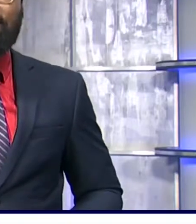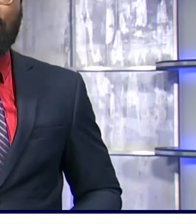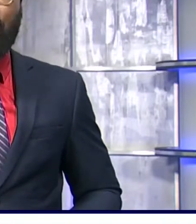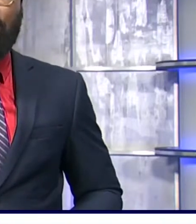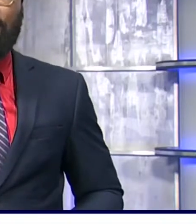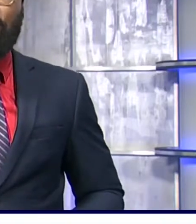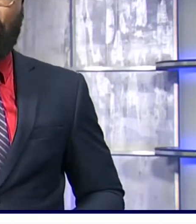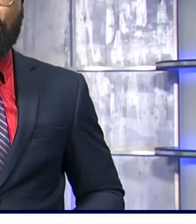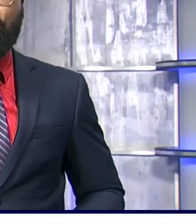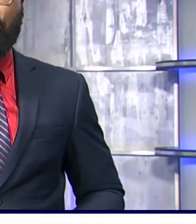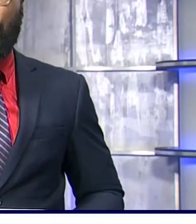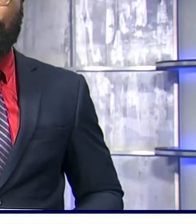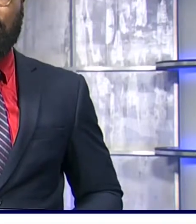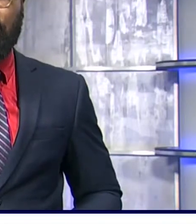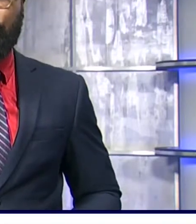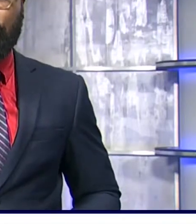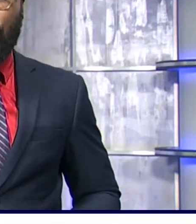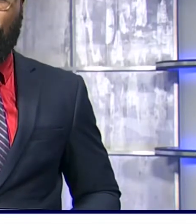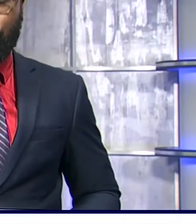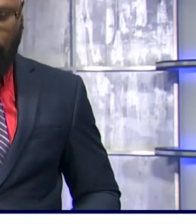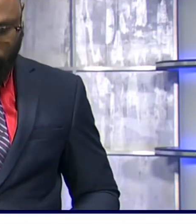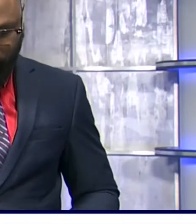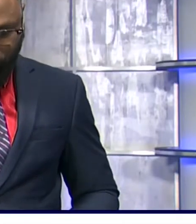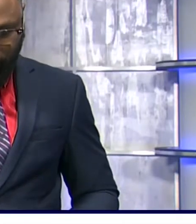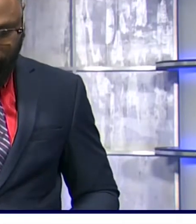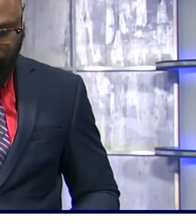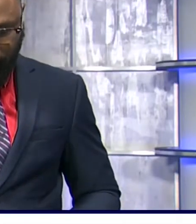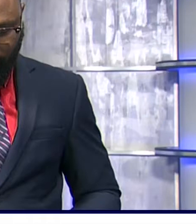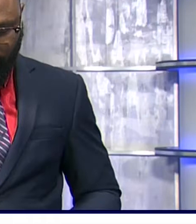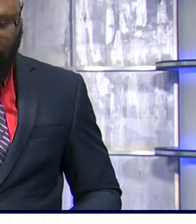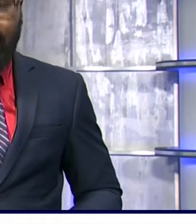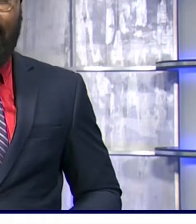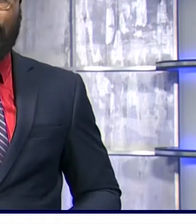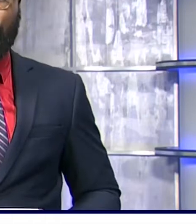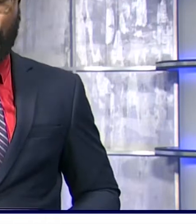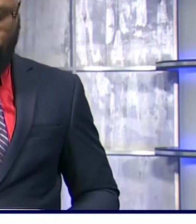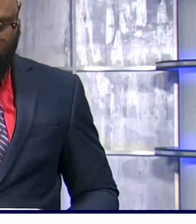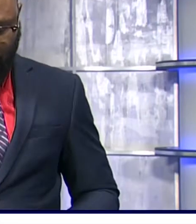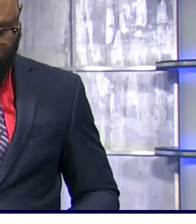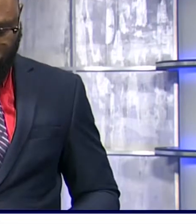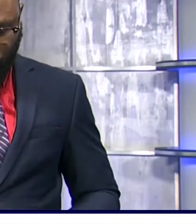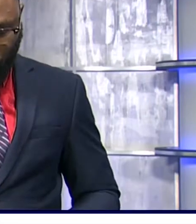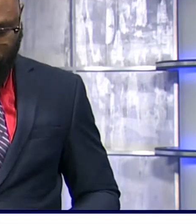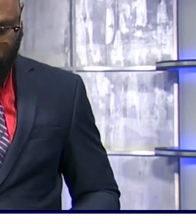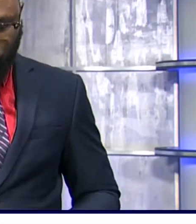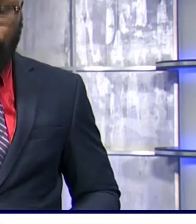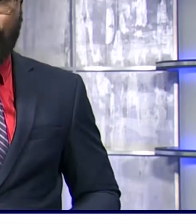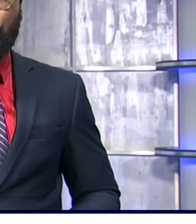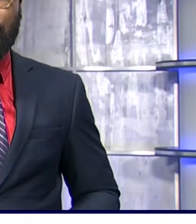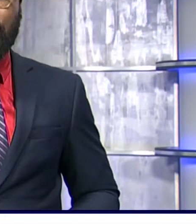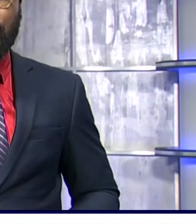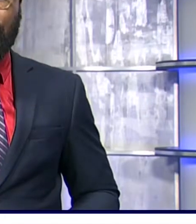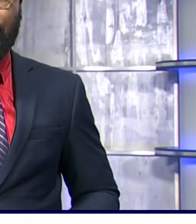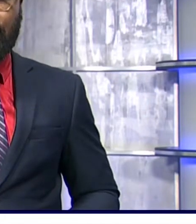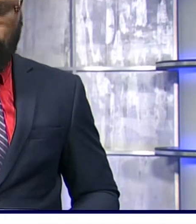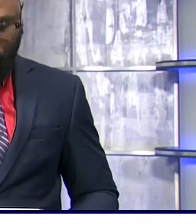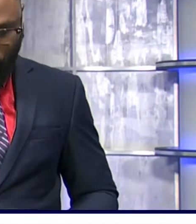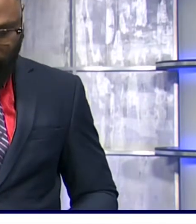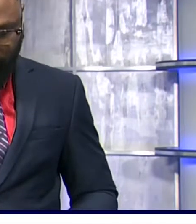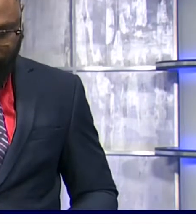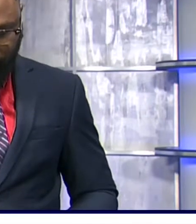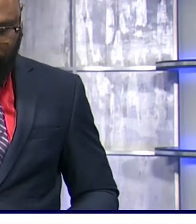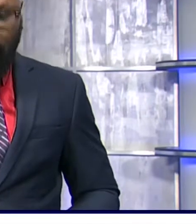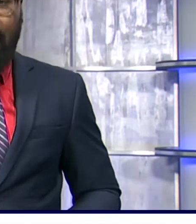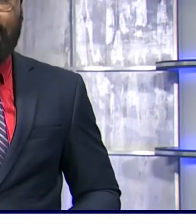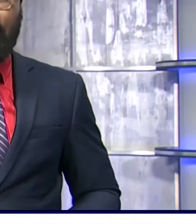Prime Minister Motley calls for a conversation on reparations. Ghana's chief elections officer refuses to submit the